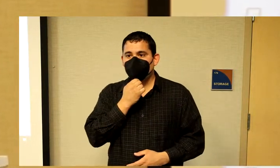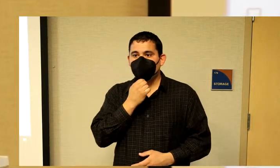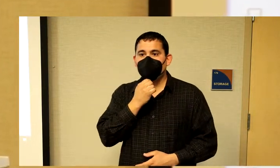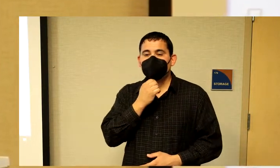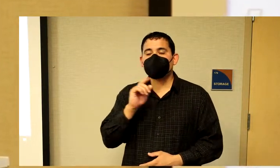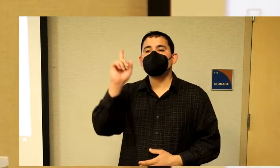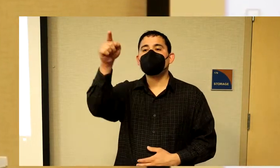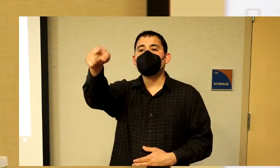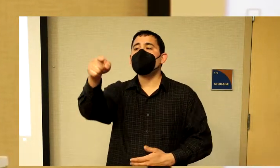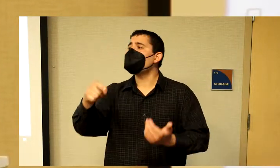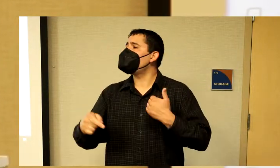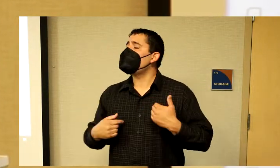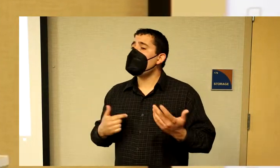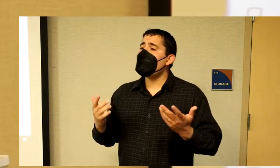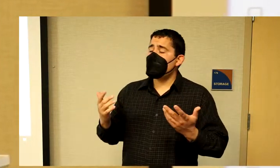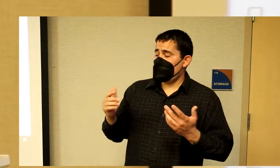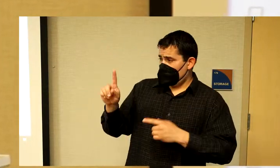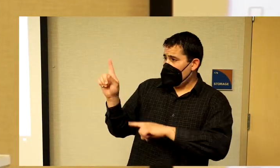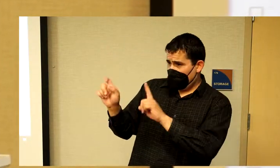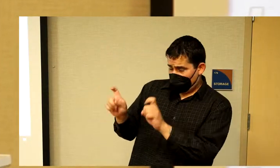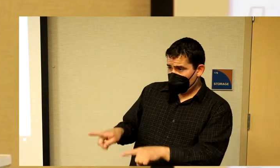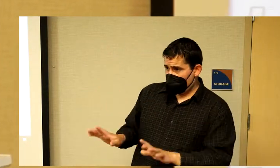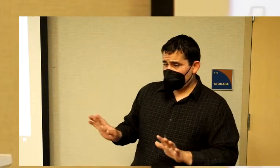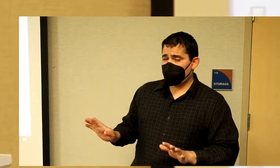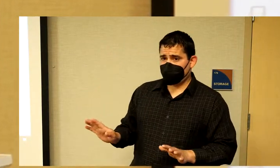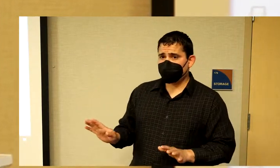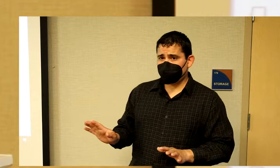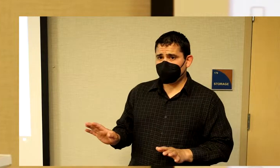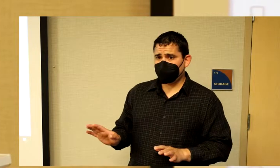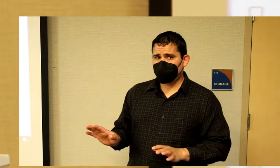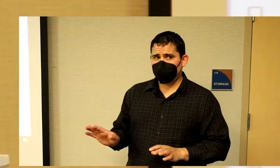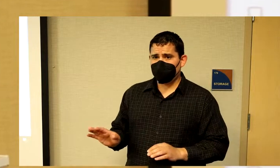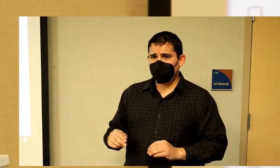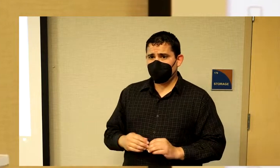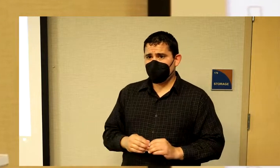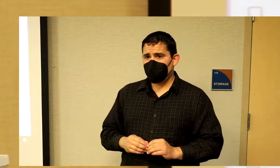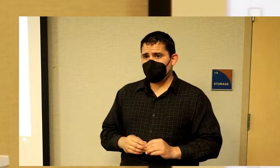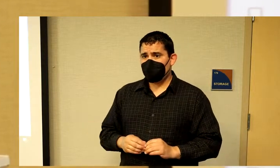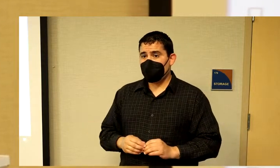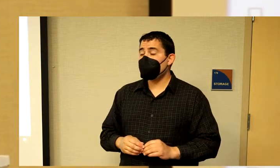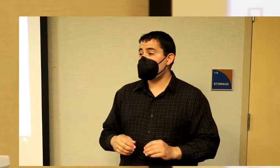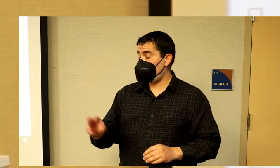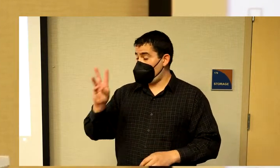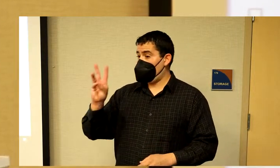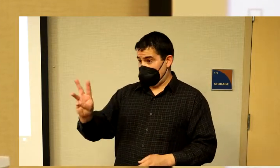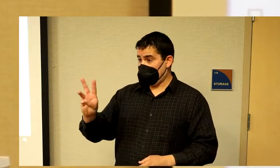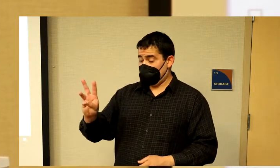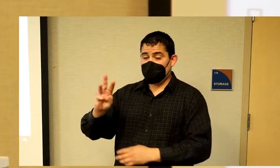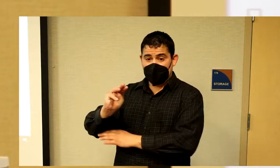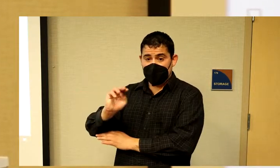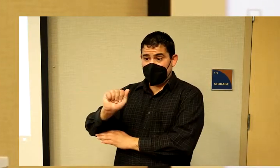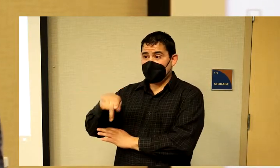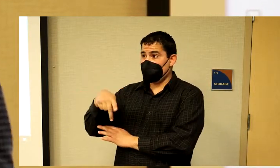I've got a question. So we have 6 maps plus